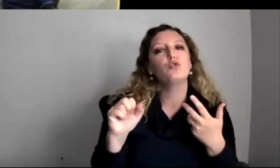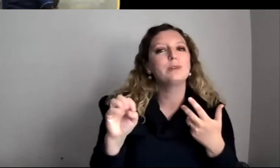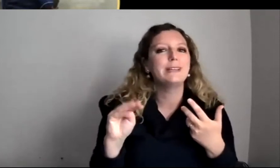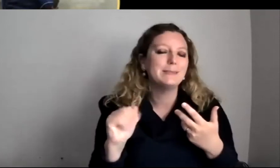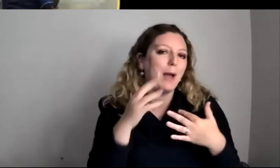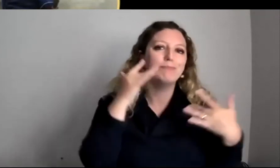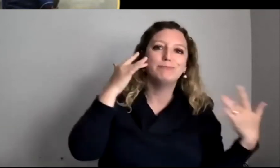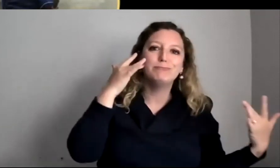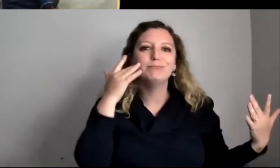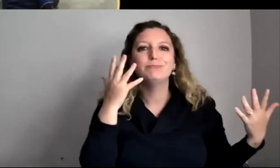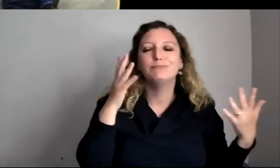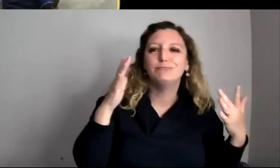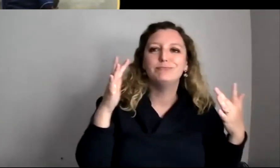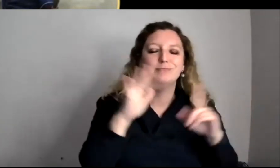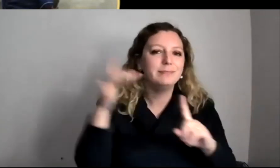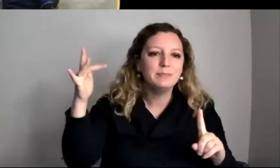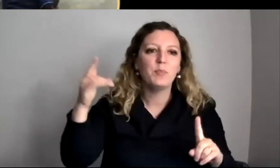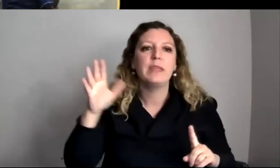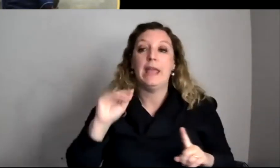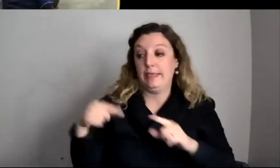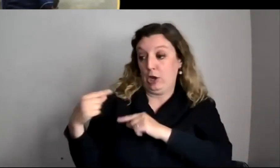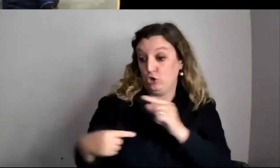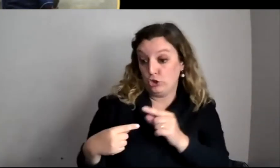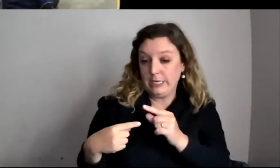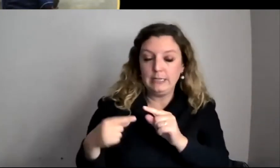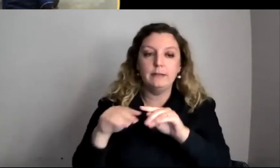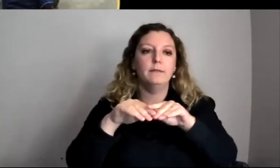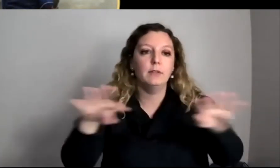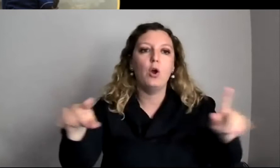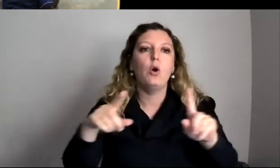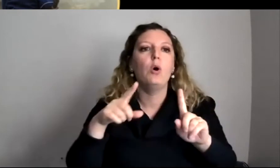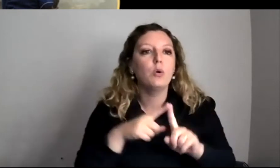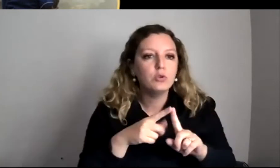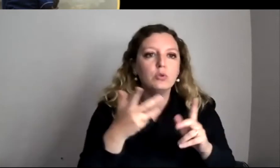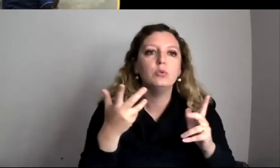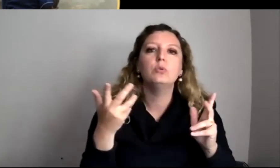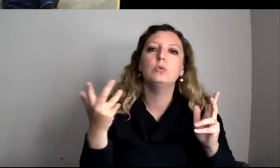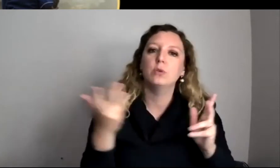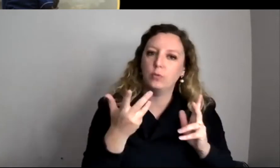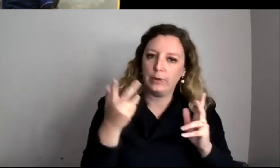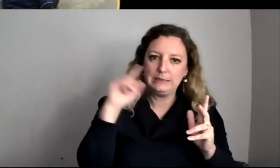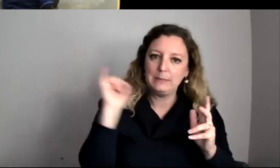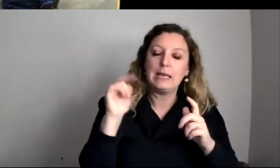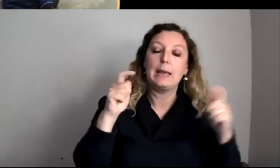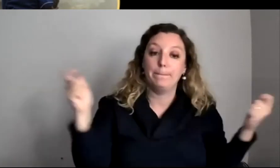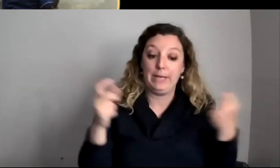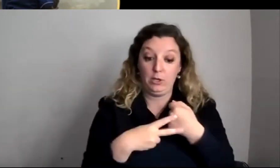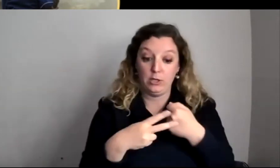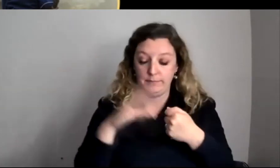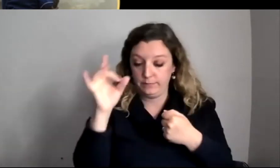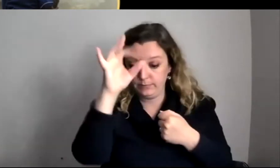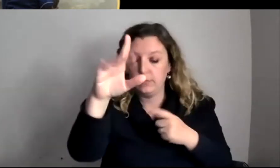knowledge about their ecological tolerances and their gene flow to turn what seems to be a pretty big conservation crisis into